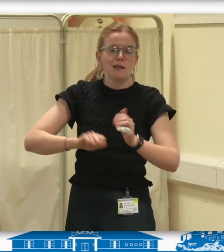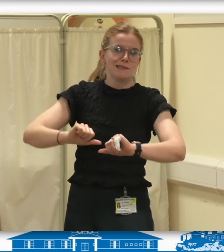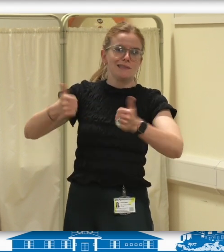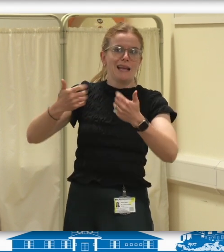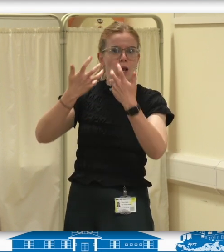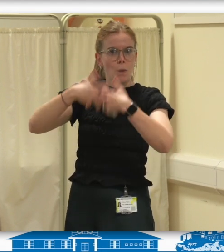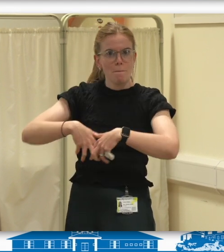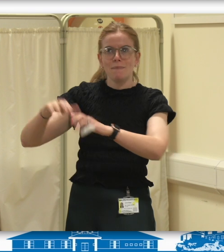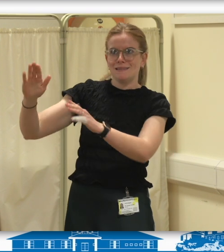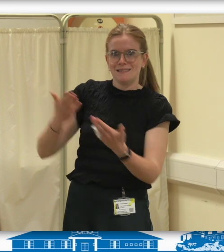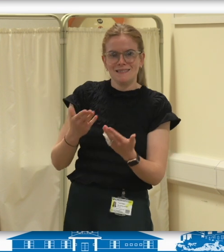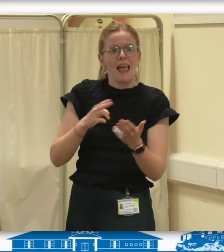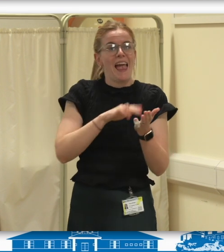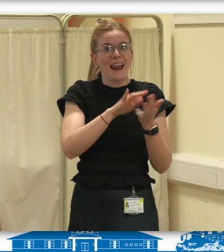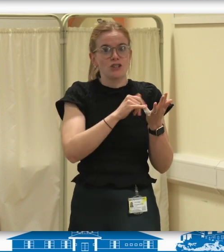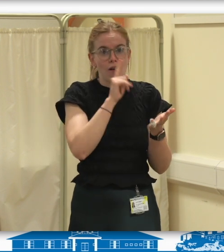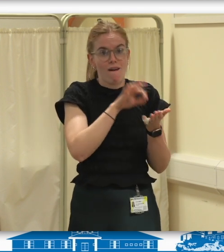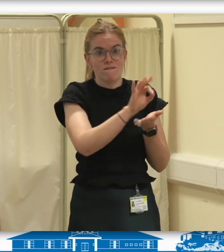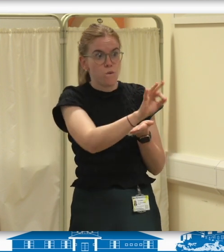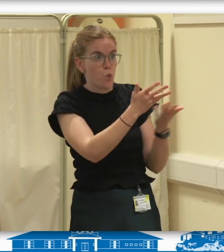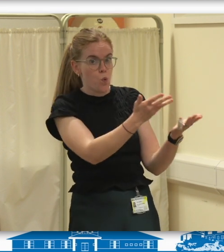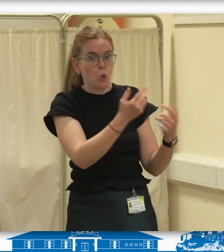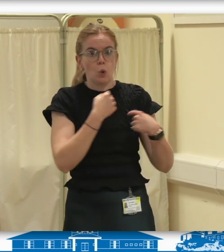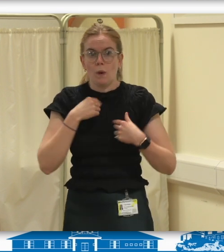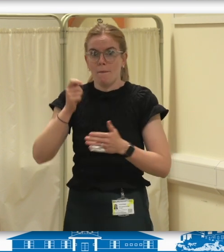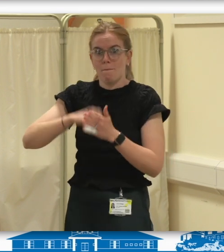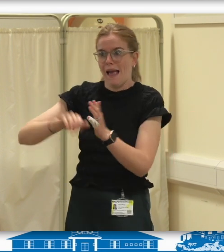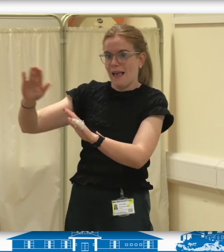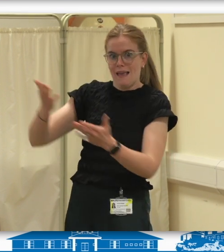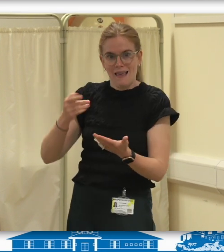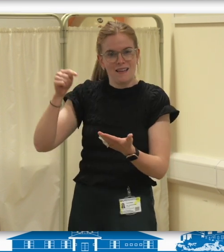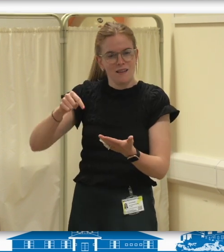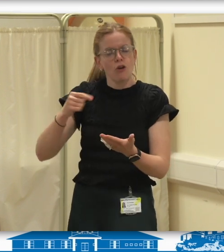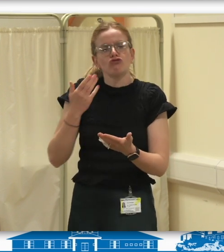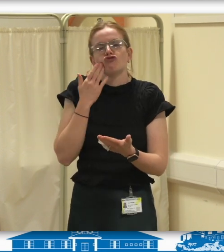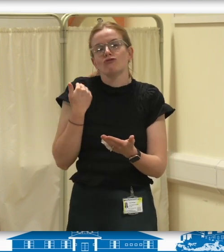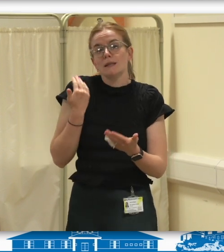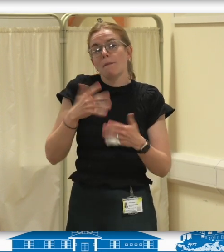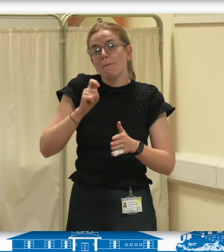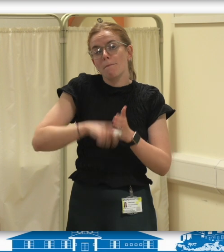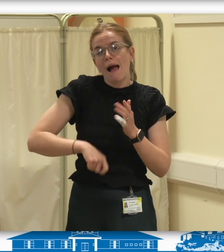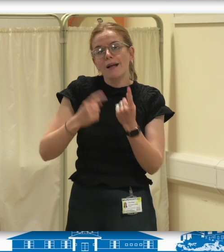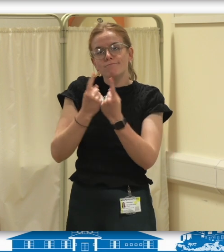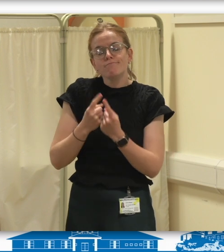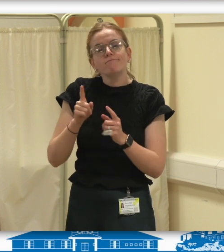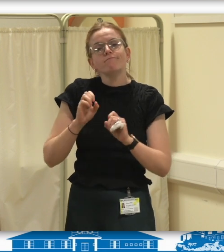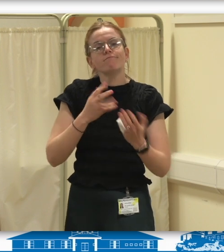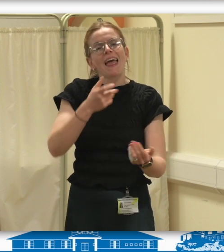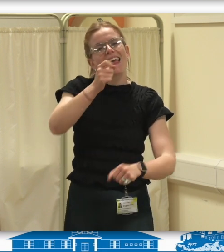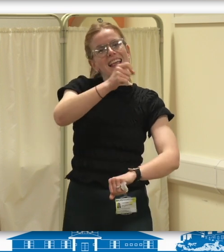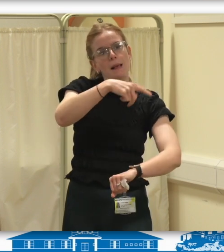that the NHS can't afford. So we've recently bought some kit to help deliver